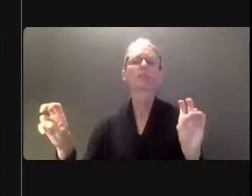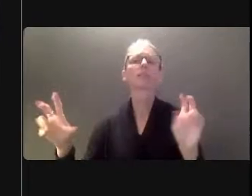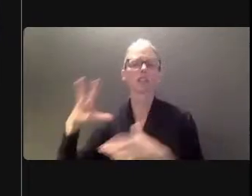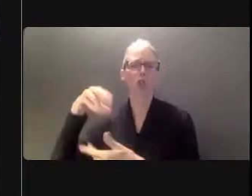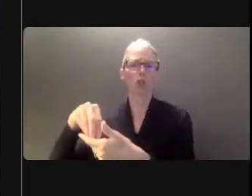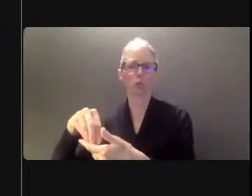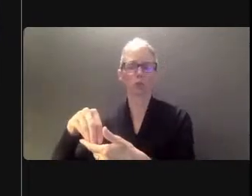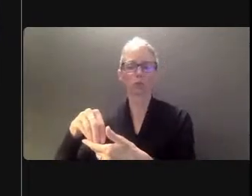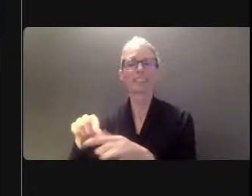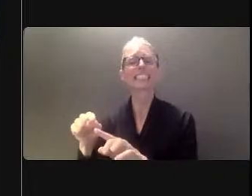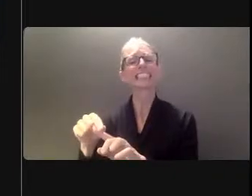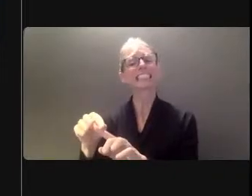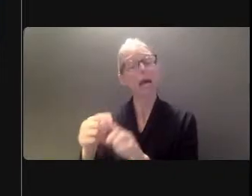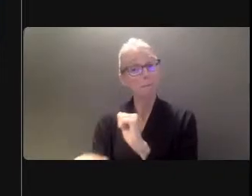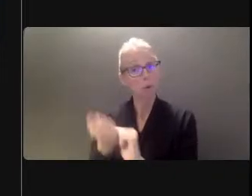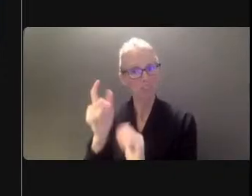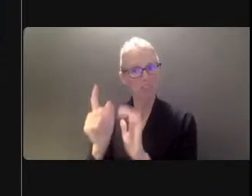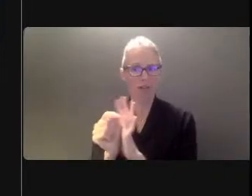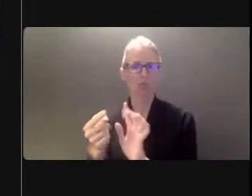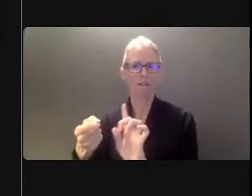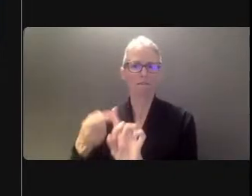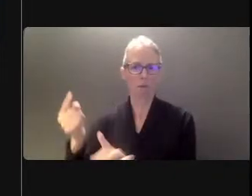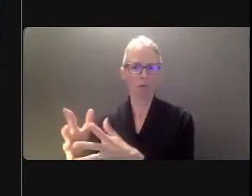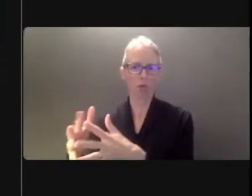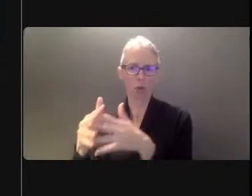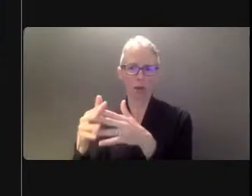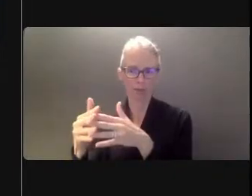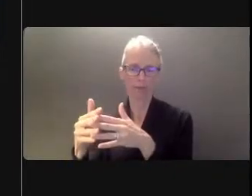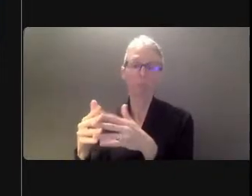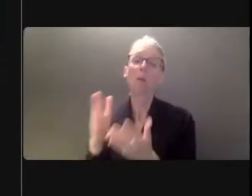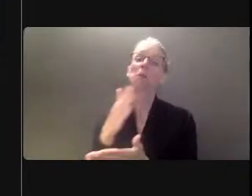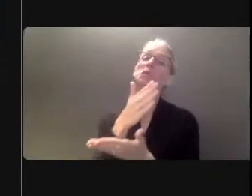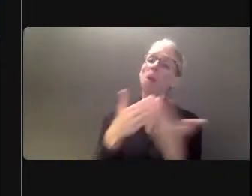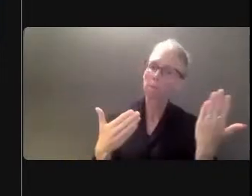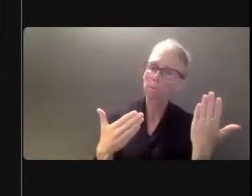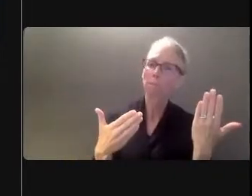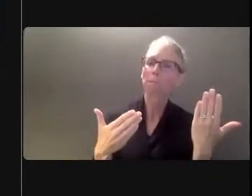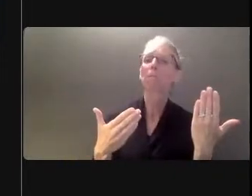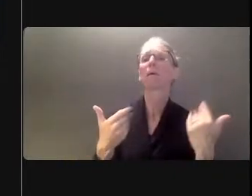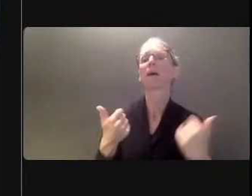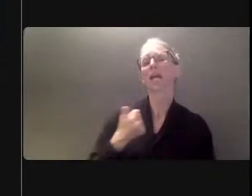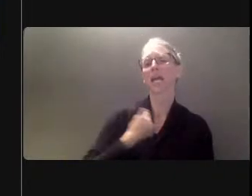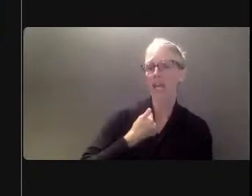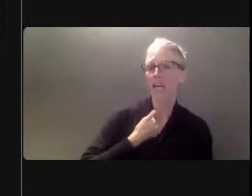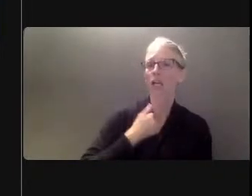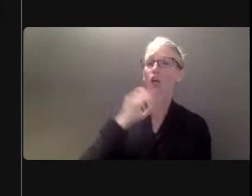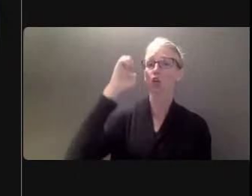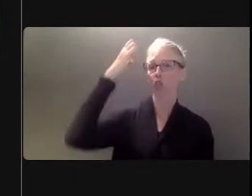based in the United States, and some were from Canada, Europe, and Australia.